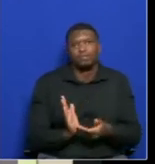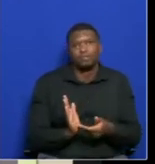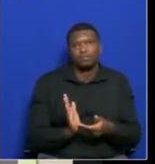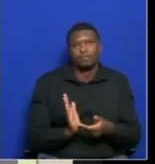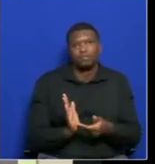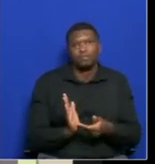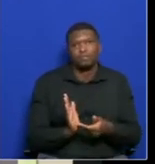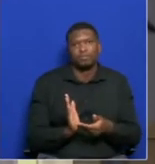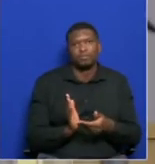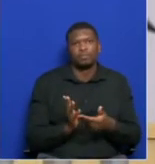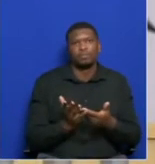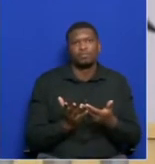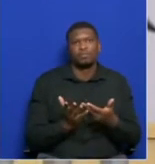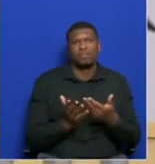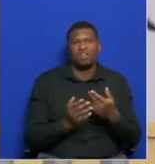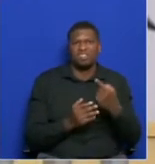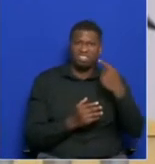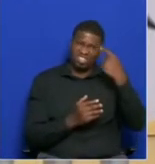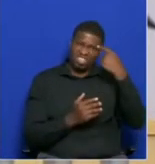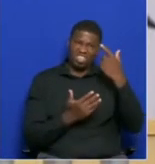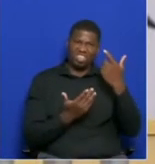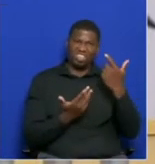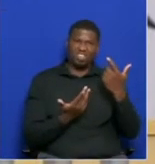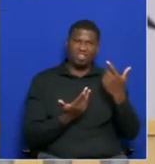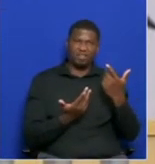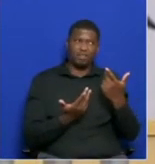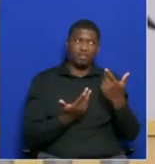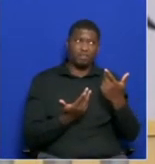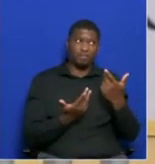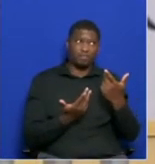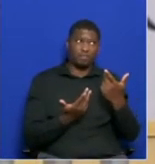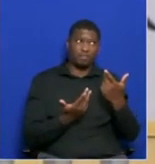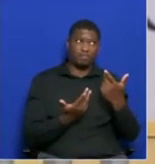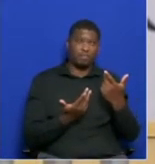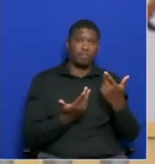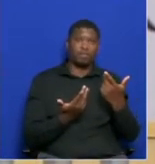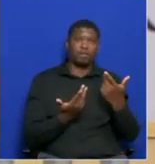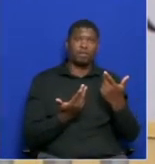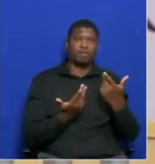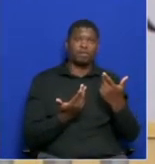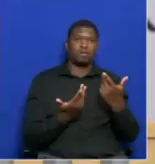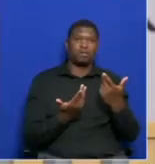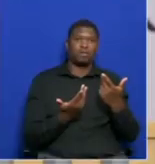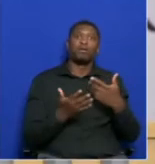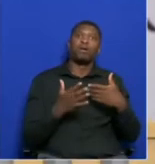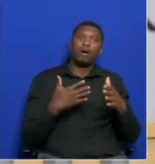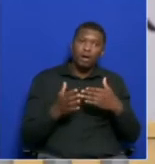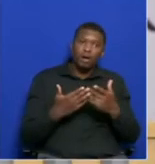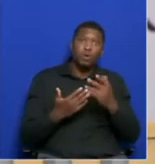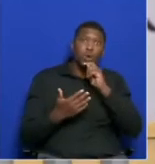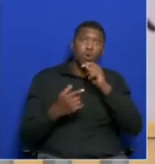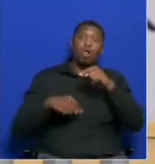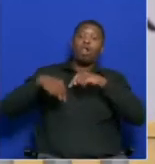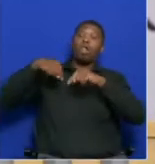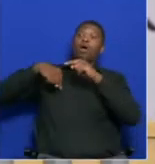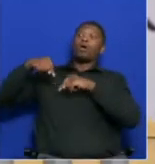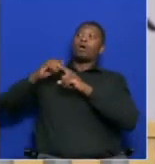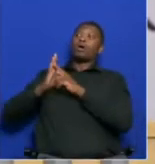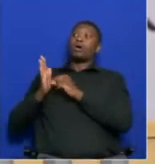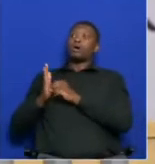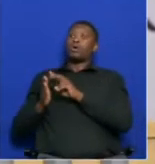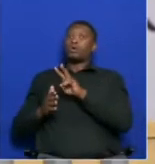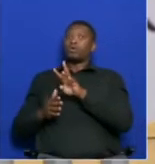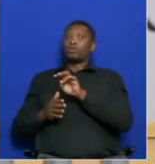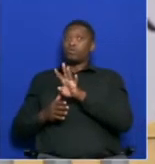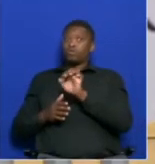I think, even though it was dating back to 2024, right? There